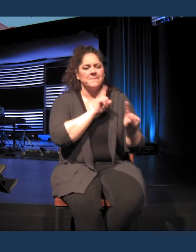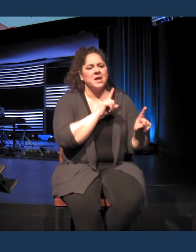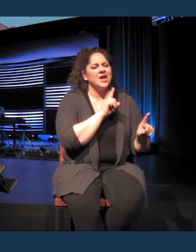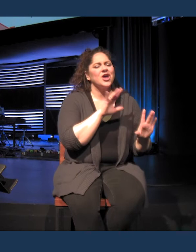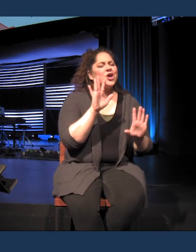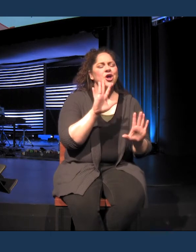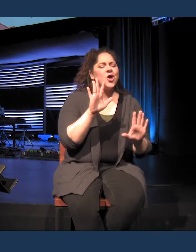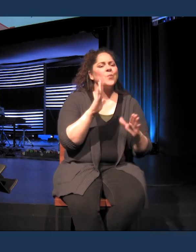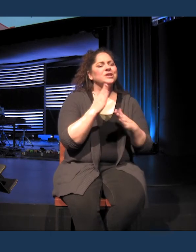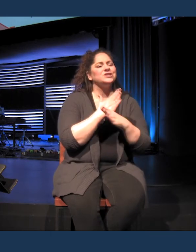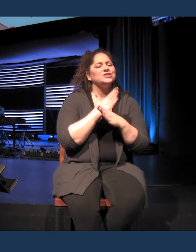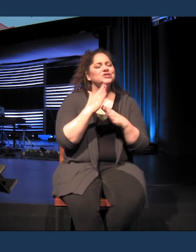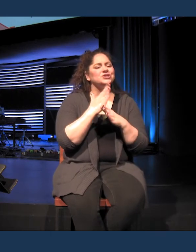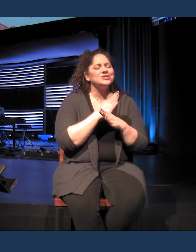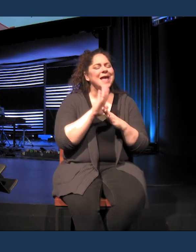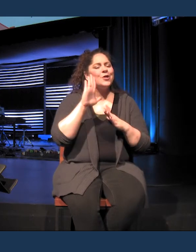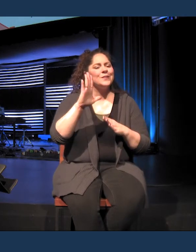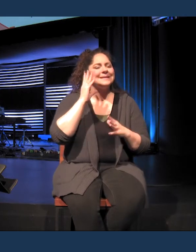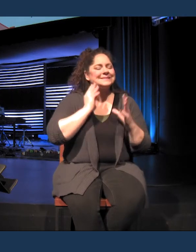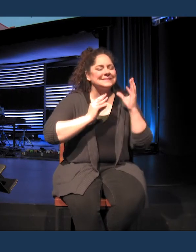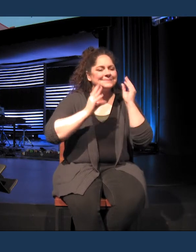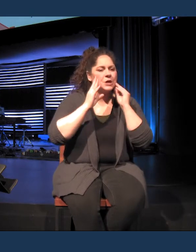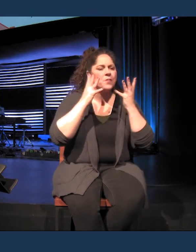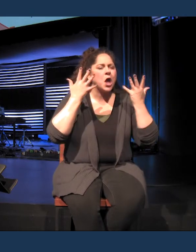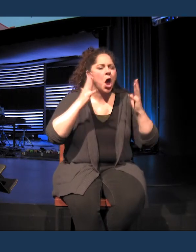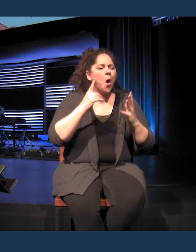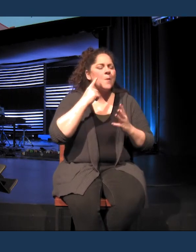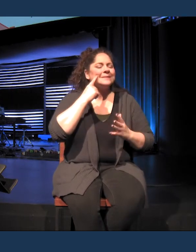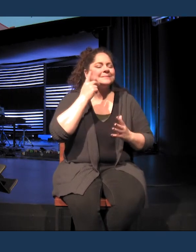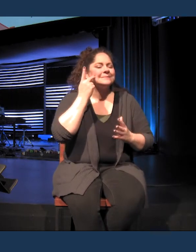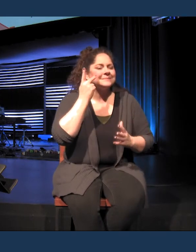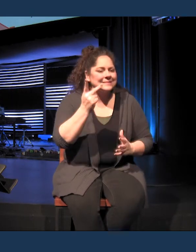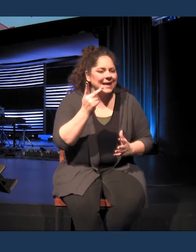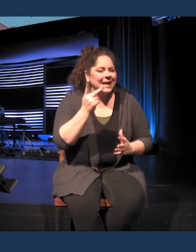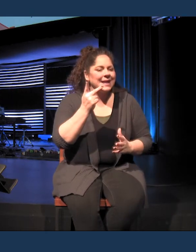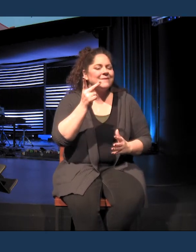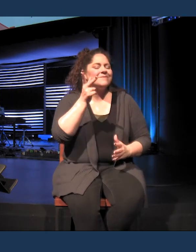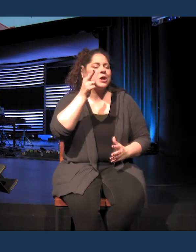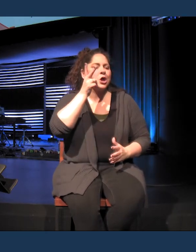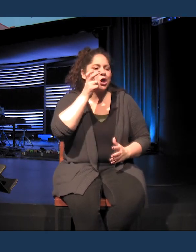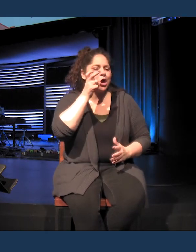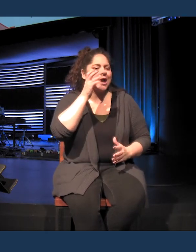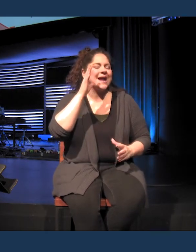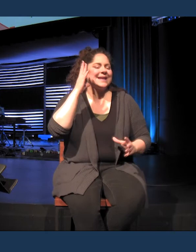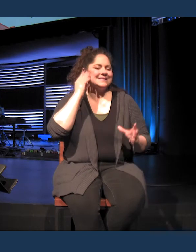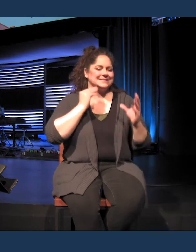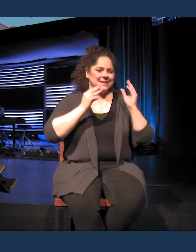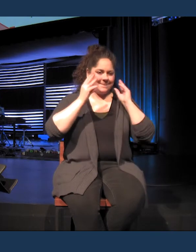simply shares what they have seen, heard, and experienced.